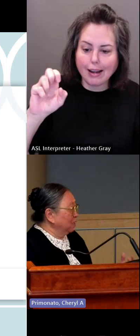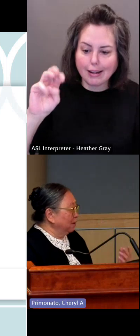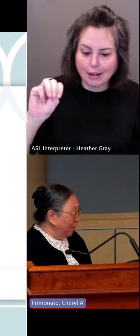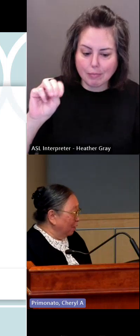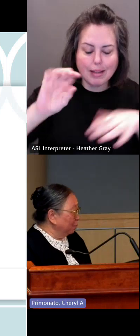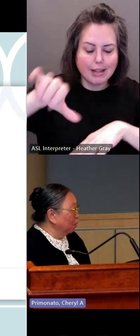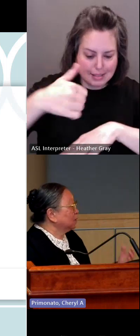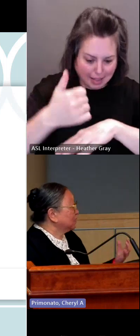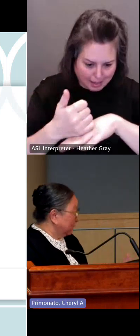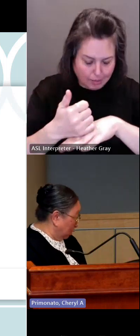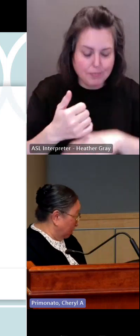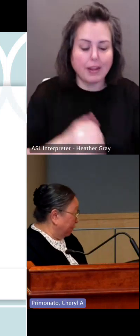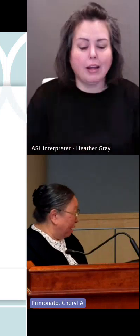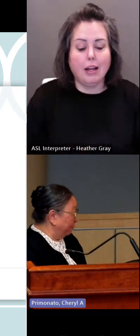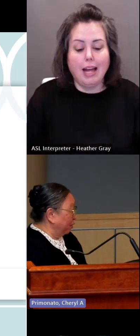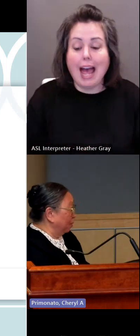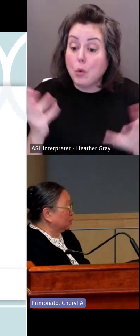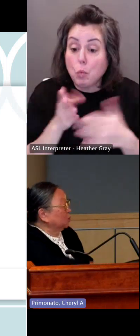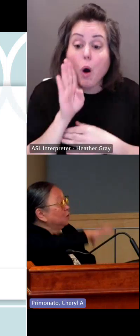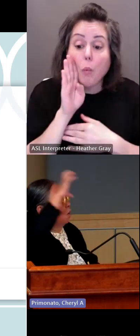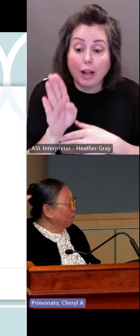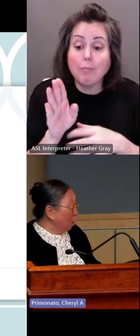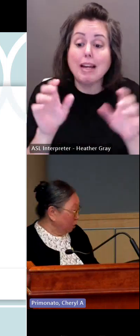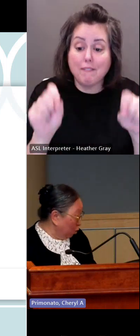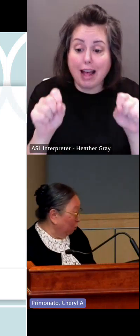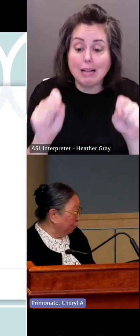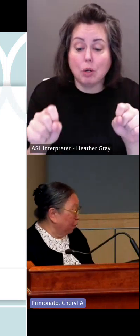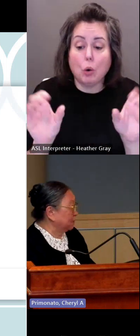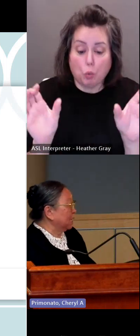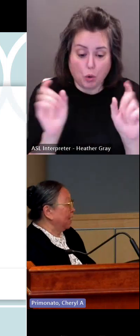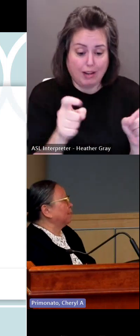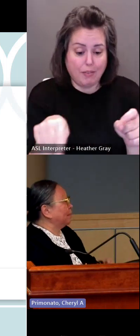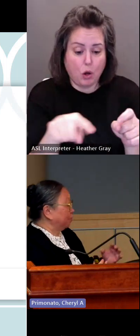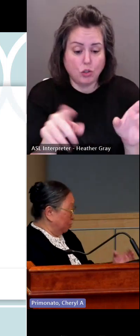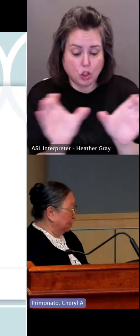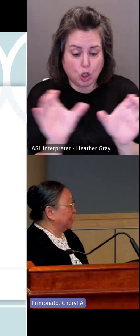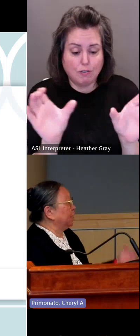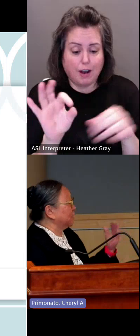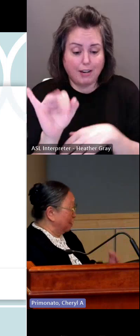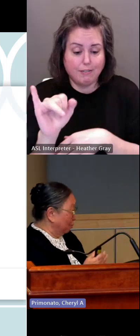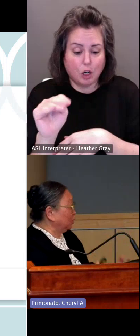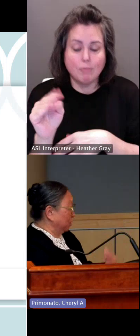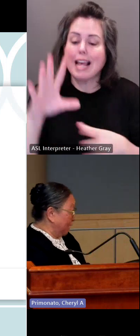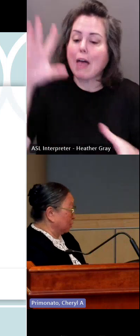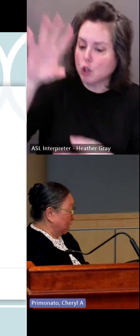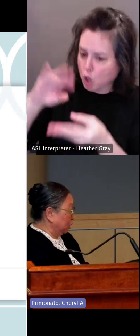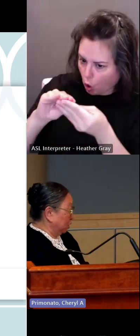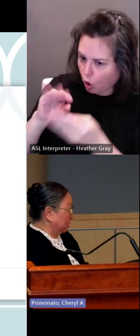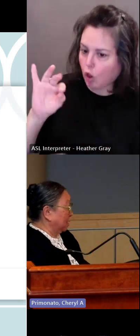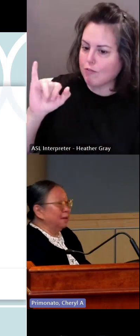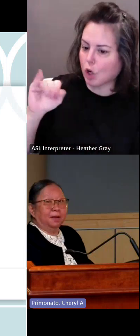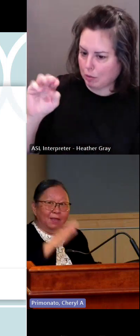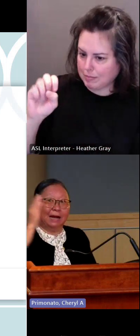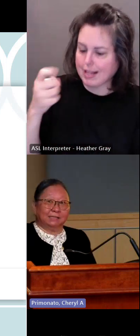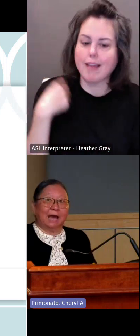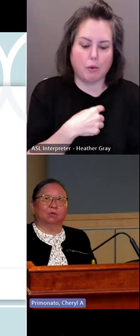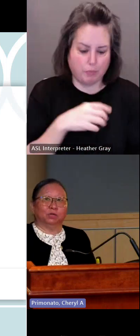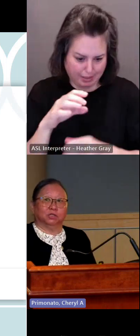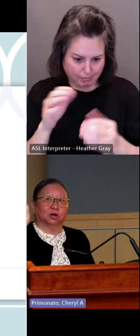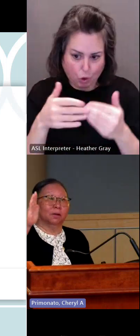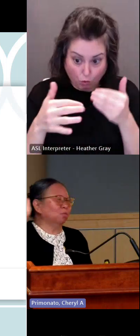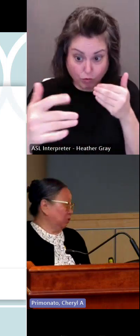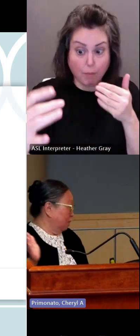ready, willing, and available certified firms to the overall total firms and come up with a percentage, and then we do the calculations. And that